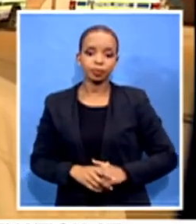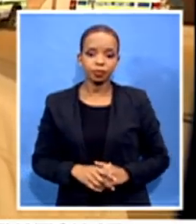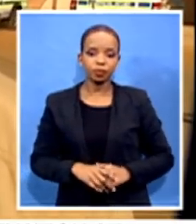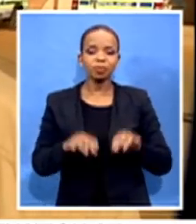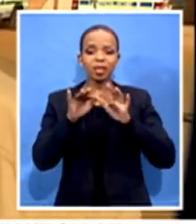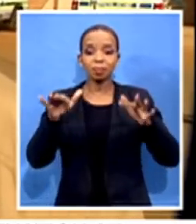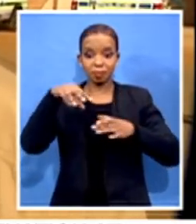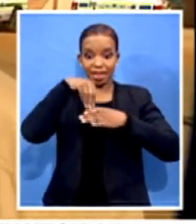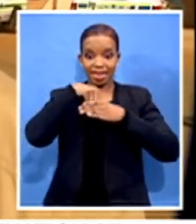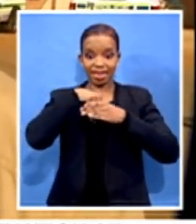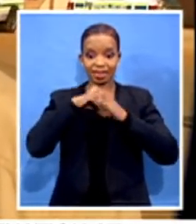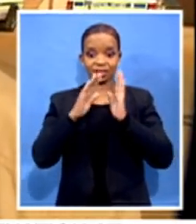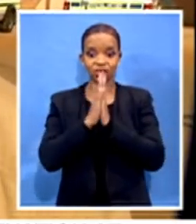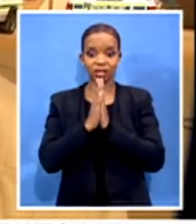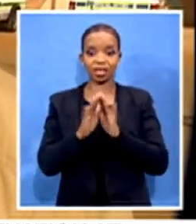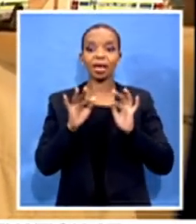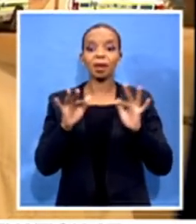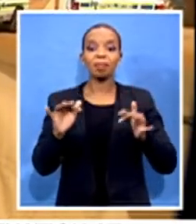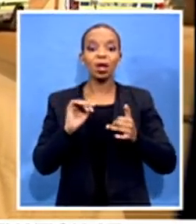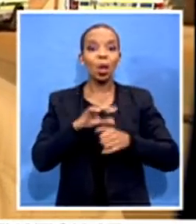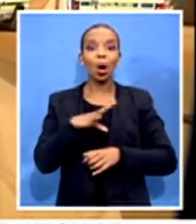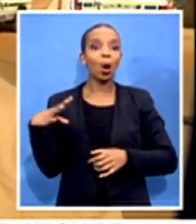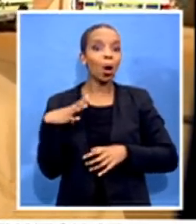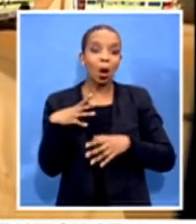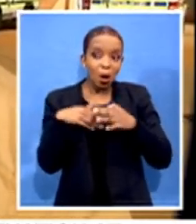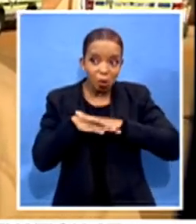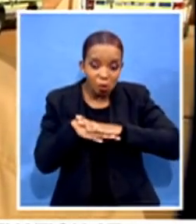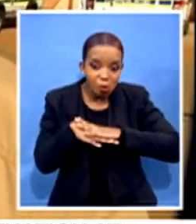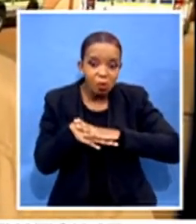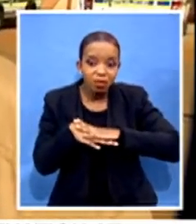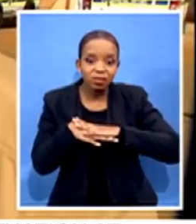inside, like I say, they held people hostage there, and then the police